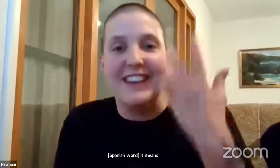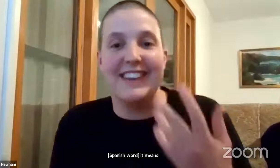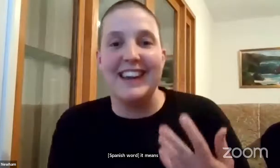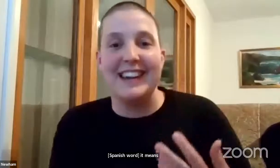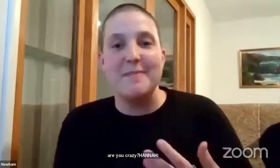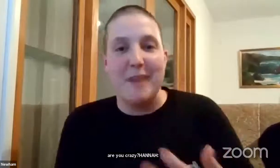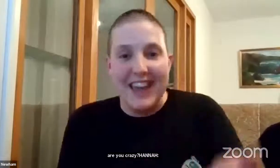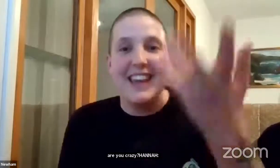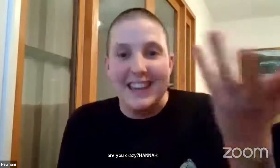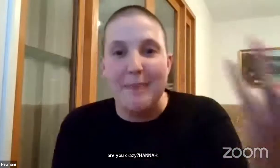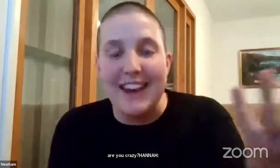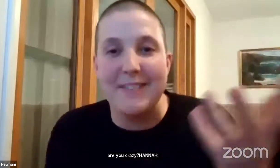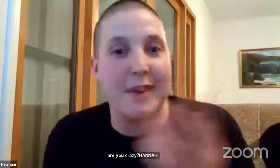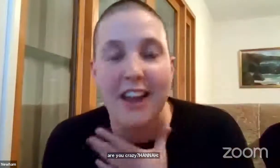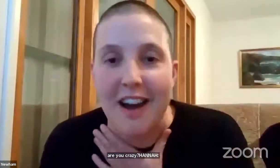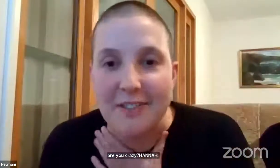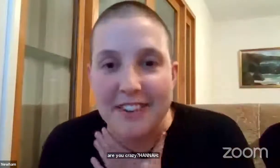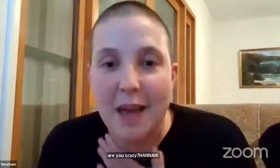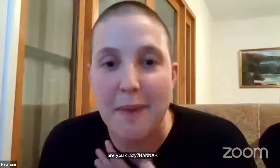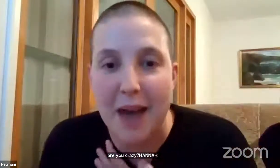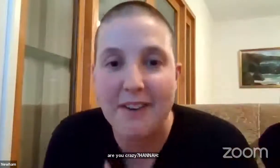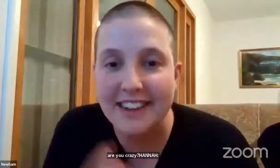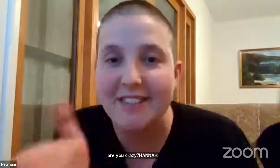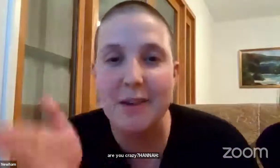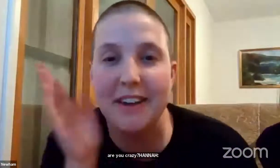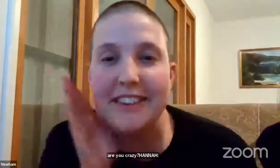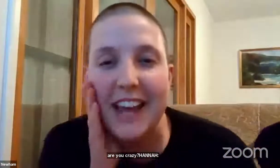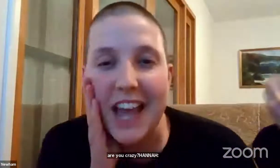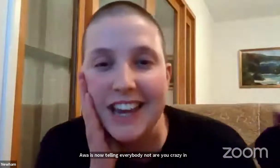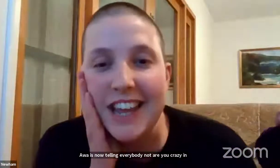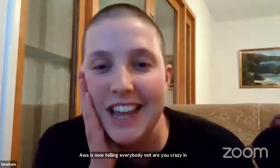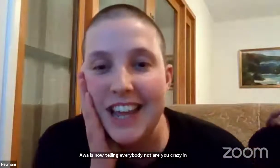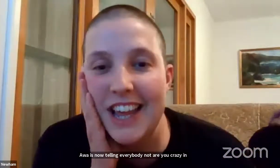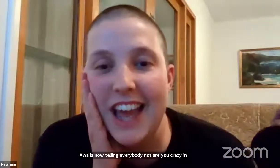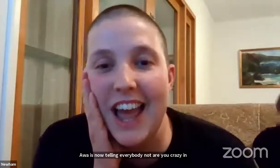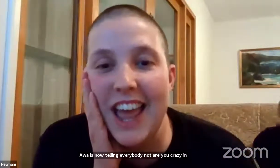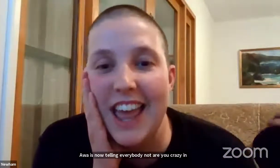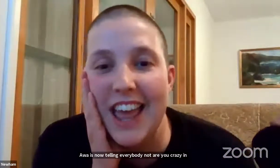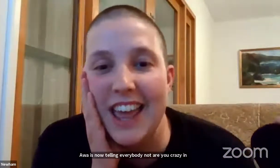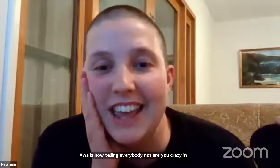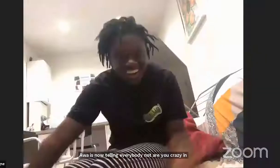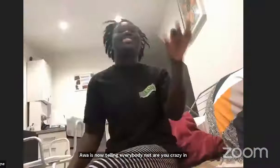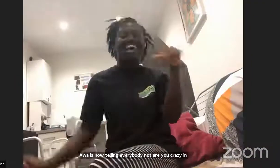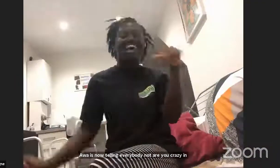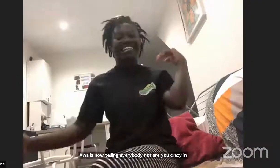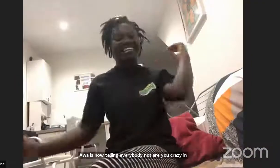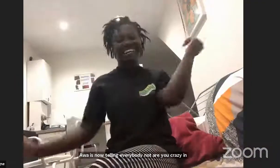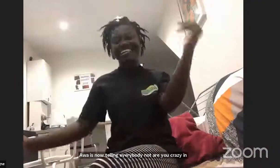are you crazy in English, but in Spanish, I can't even say it, but Our says it really well. Say it again.